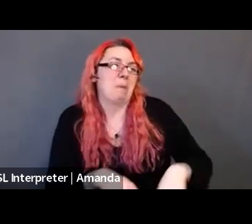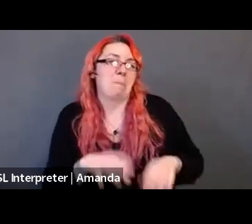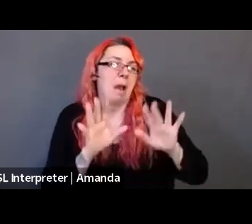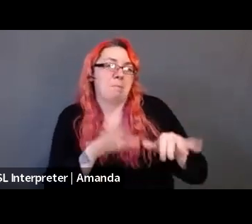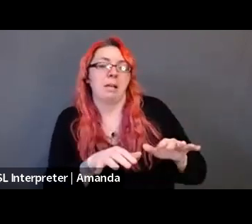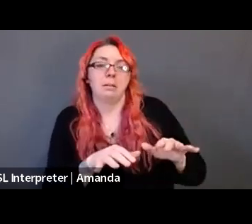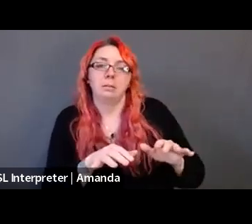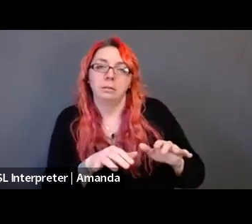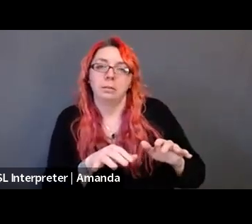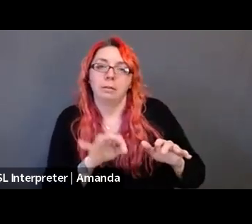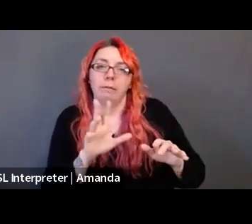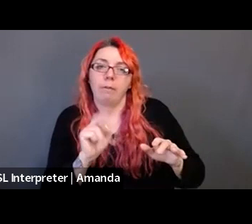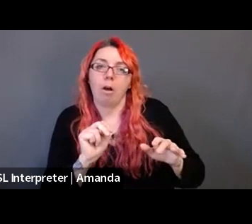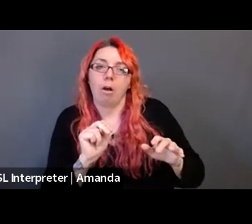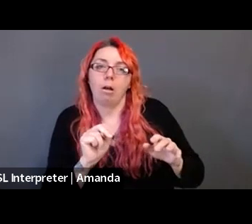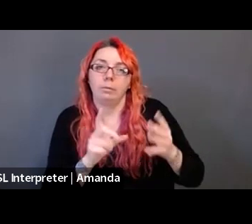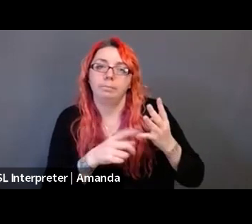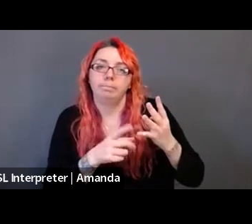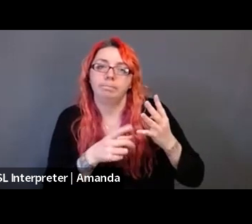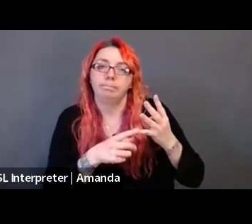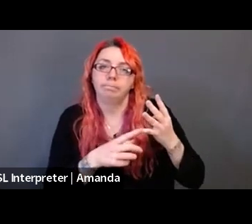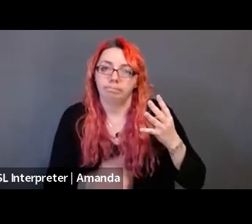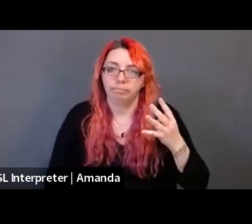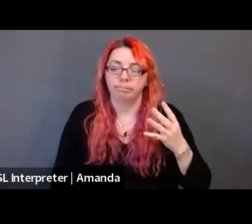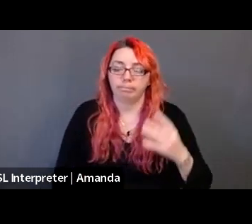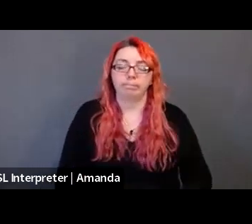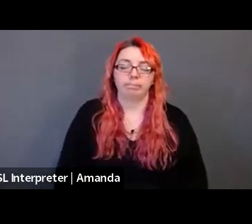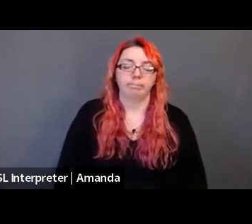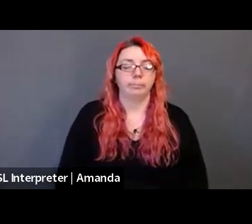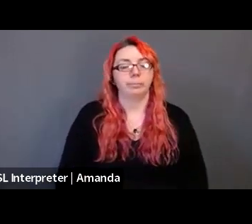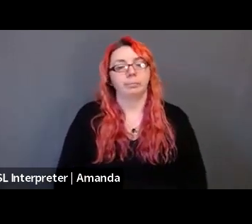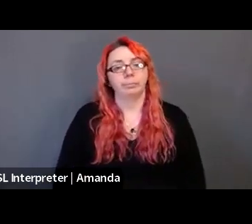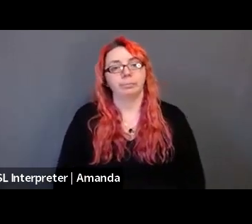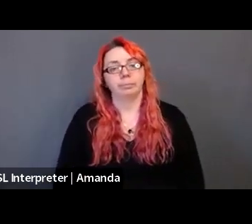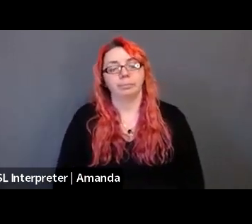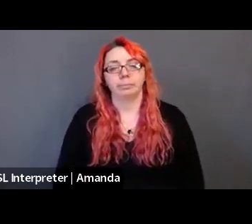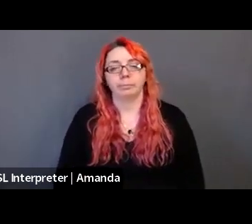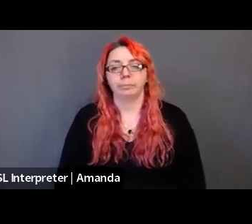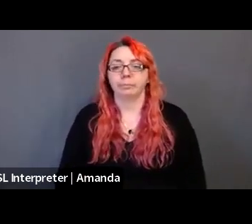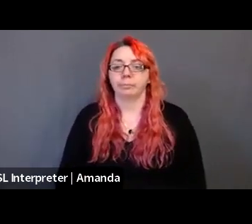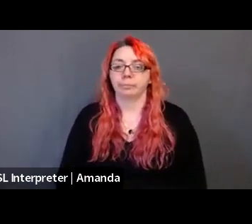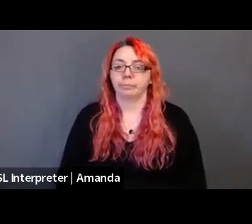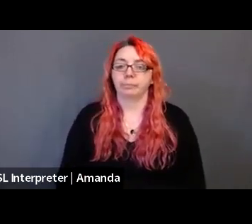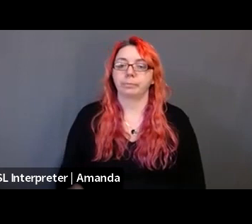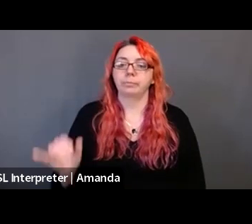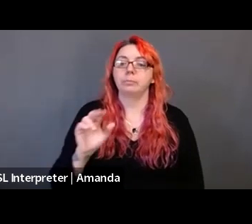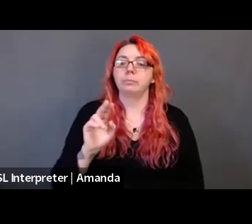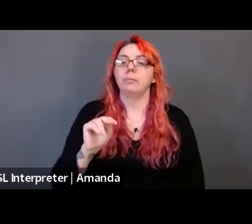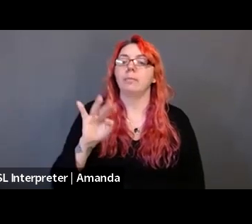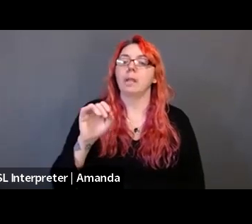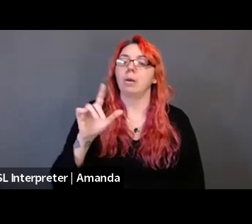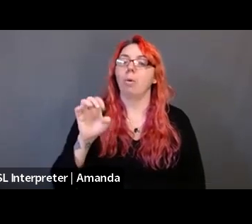Thank you. Very, very helpful. And Nicole also put in the chat, I think, really important that it's not a single